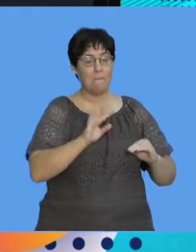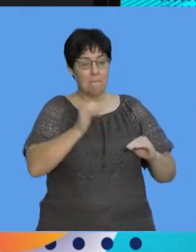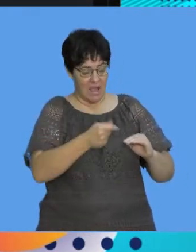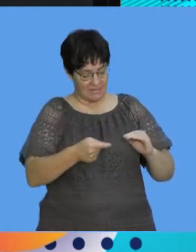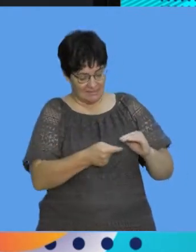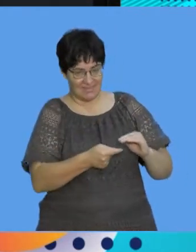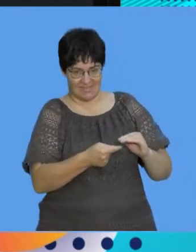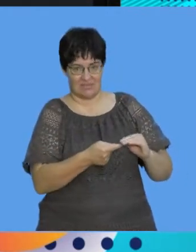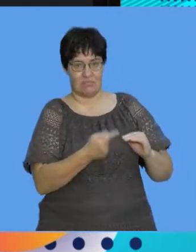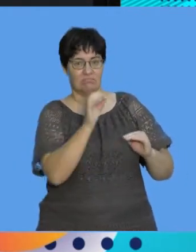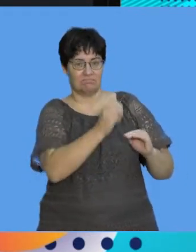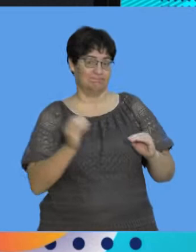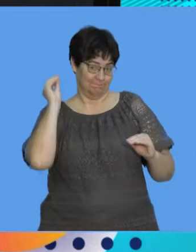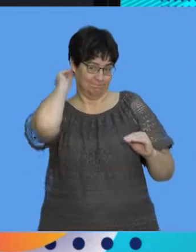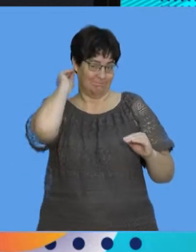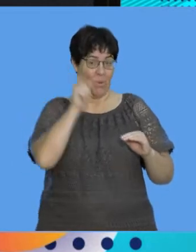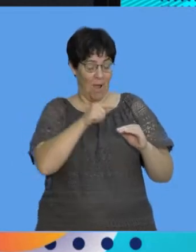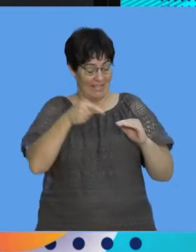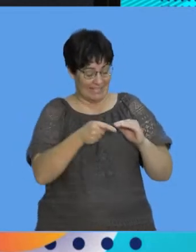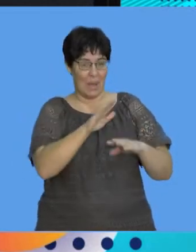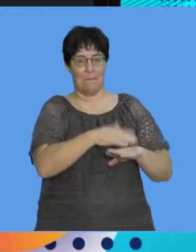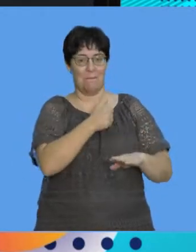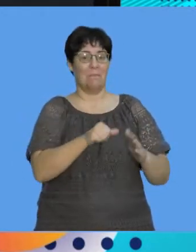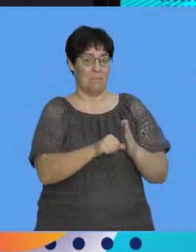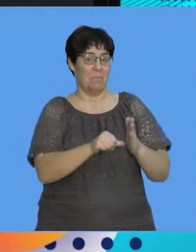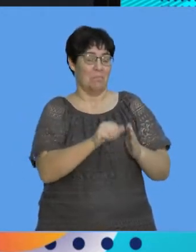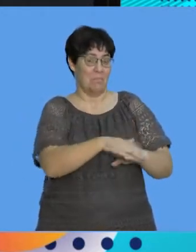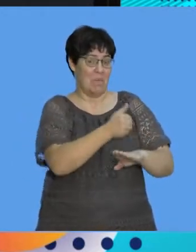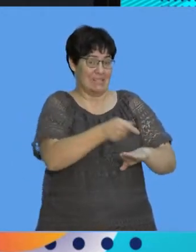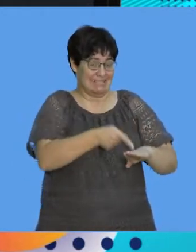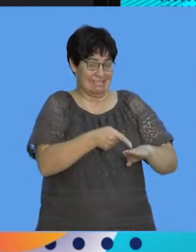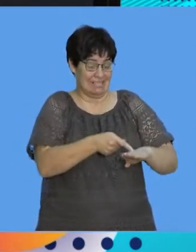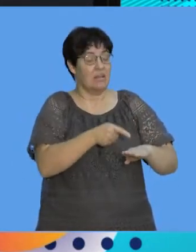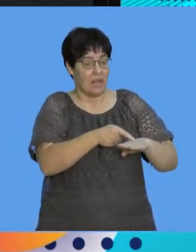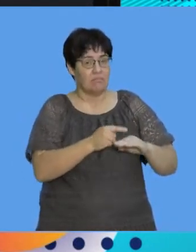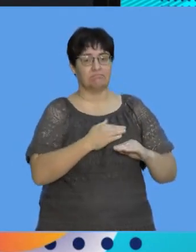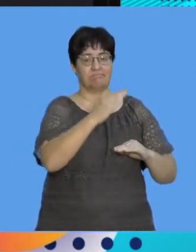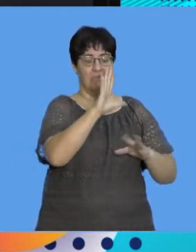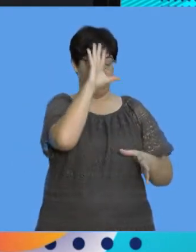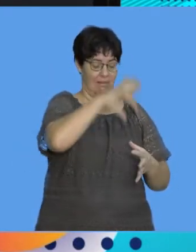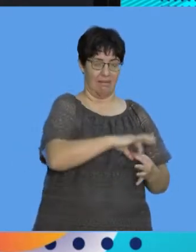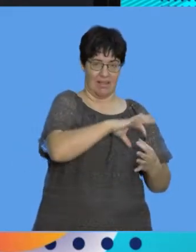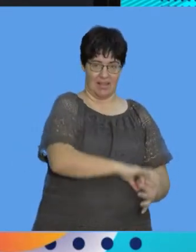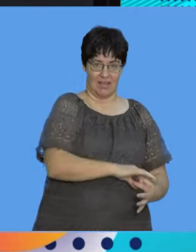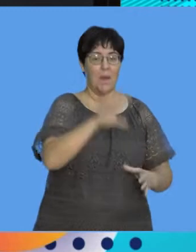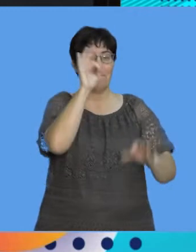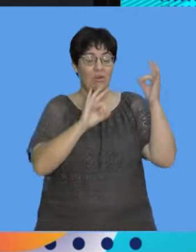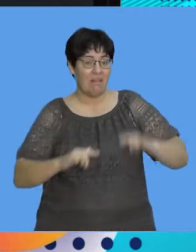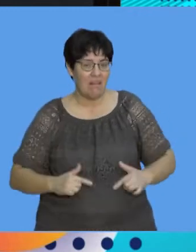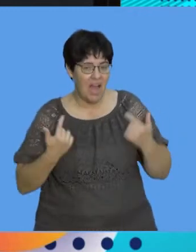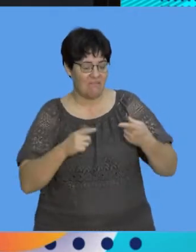your notes and keep going back and remember all the little sections that we are going to do when it comes to molecules of life